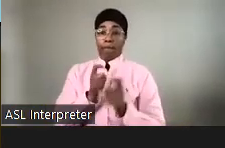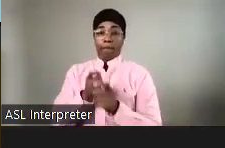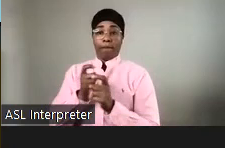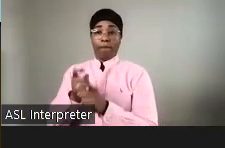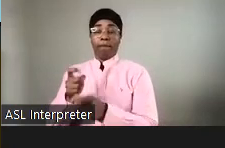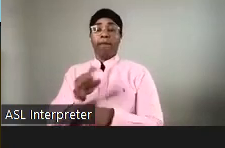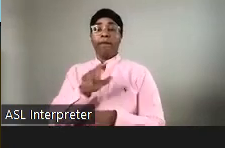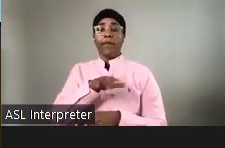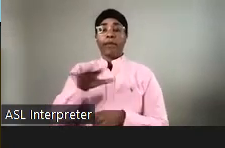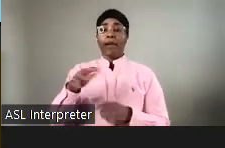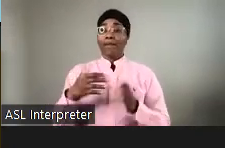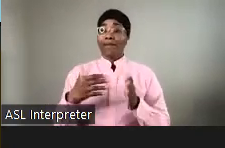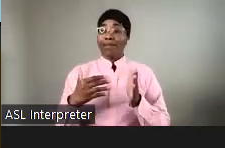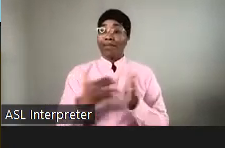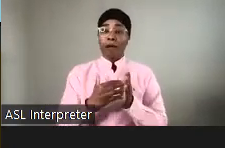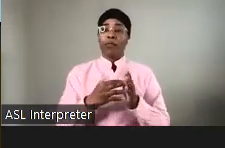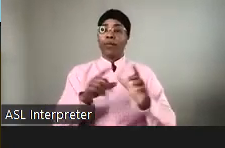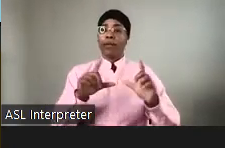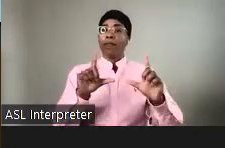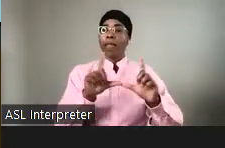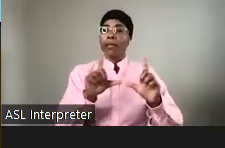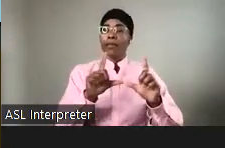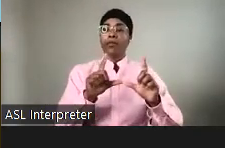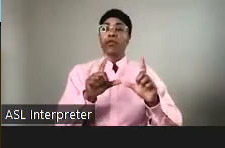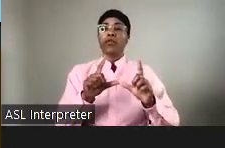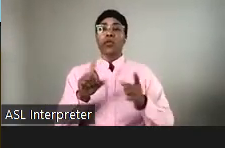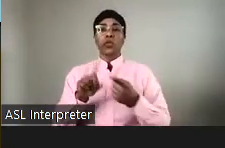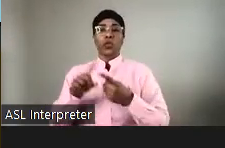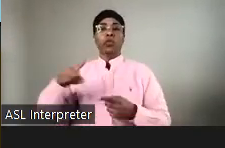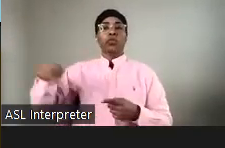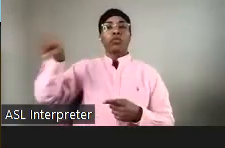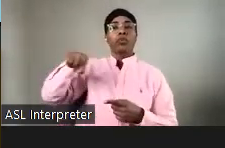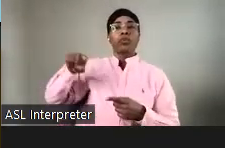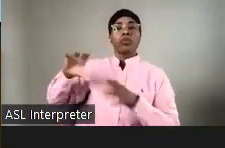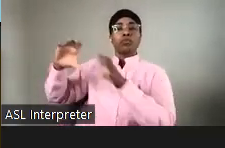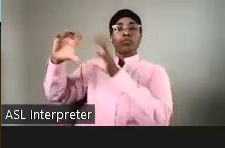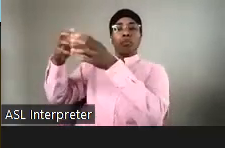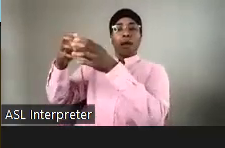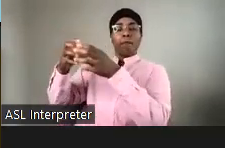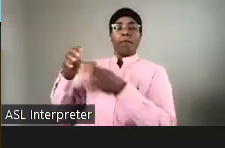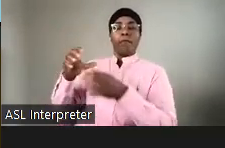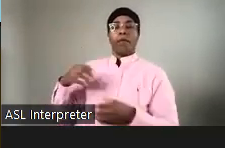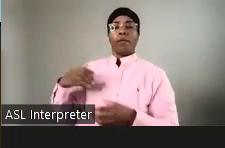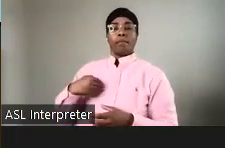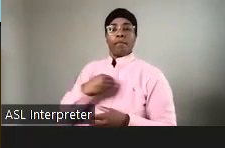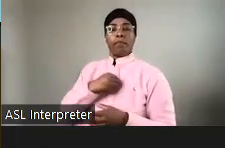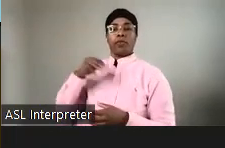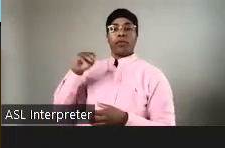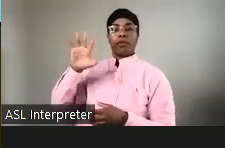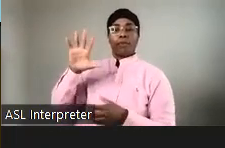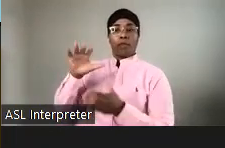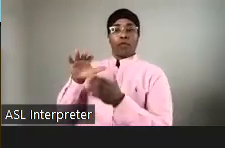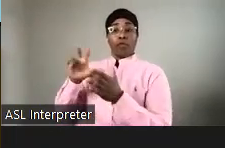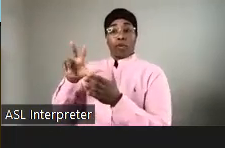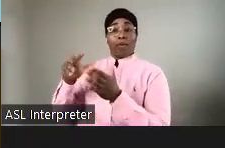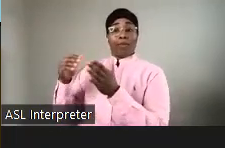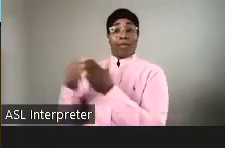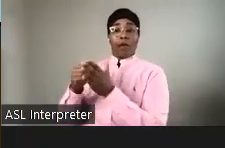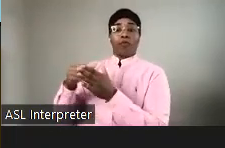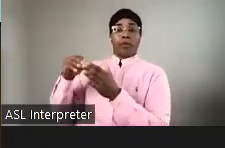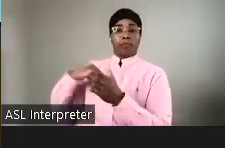our 53,000 member tribe, and under the auspices of